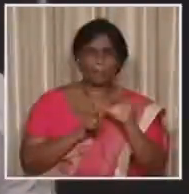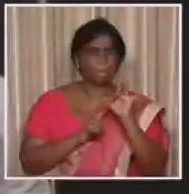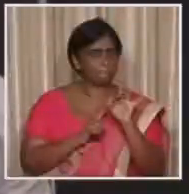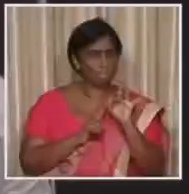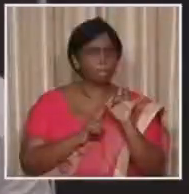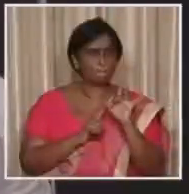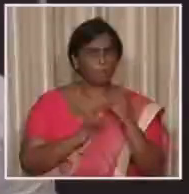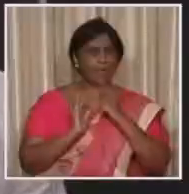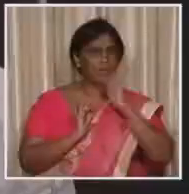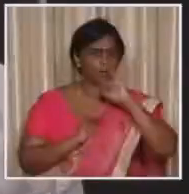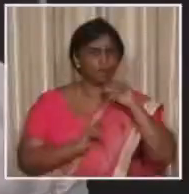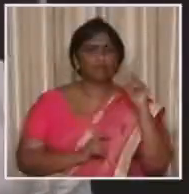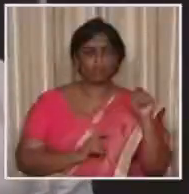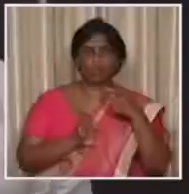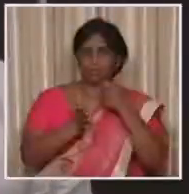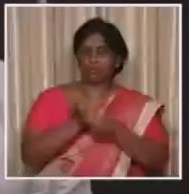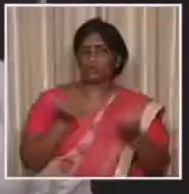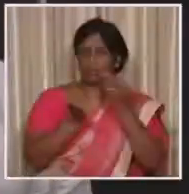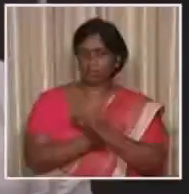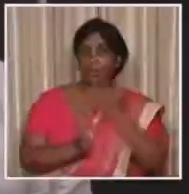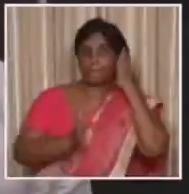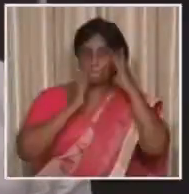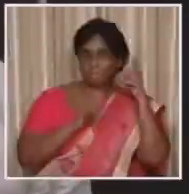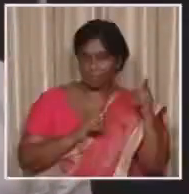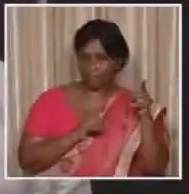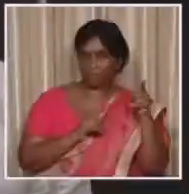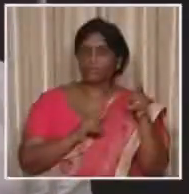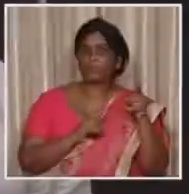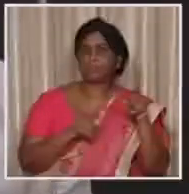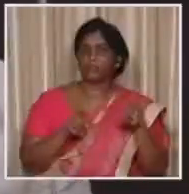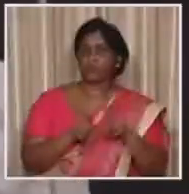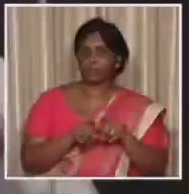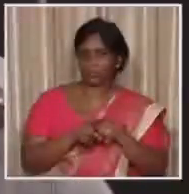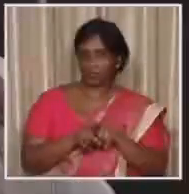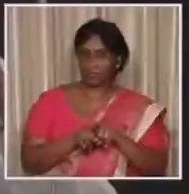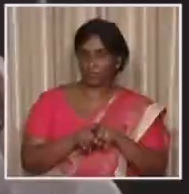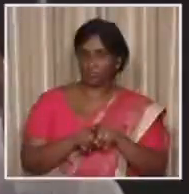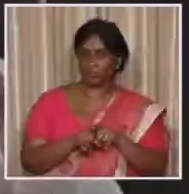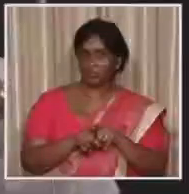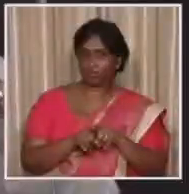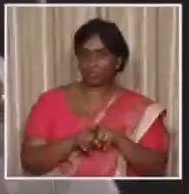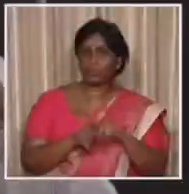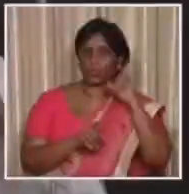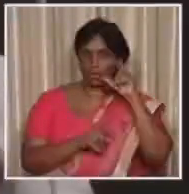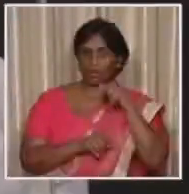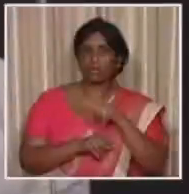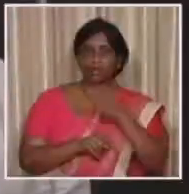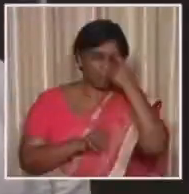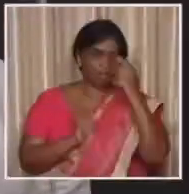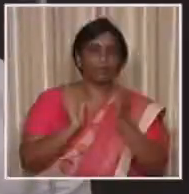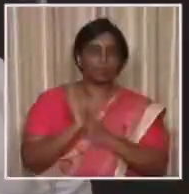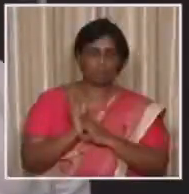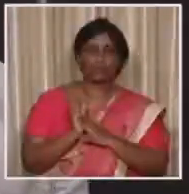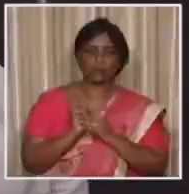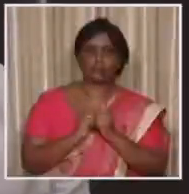Palasindo, Napit Aradana Kalatino, Katsankaran in Kil Malaysia, Eva Game, Colombo Valekai, Matalekai, we